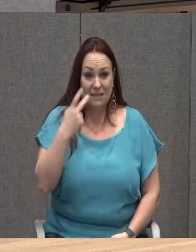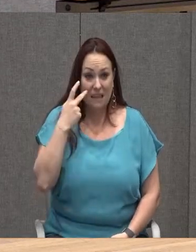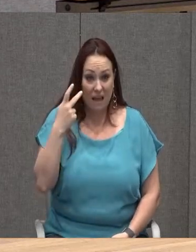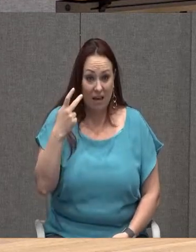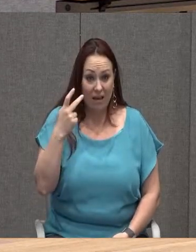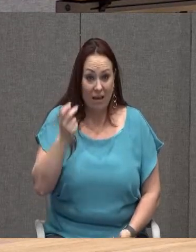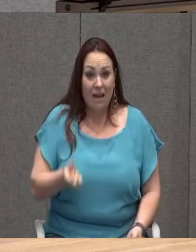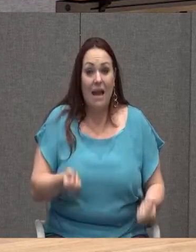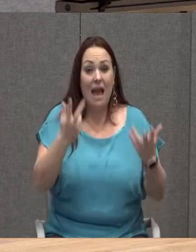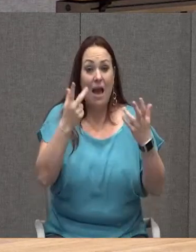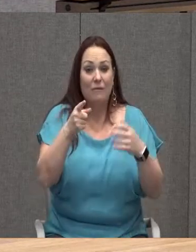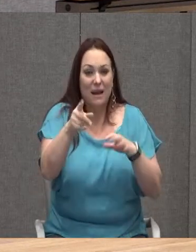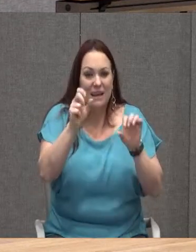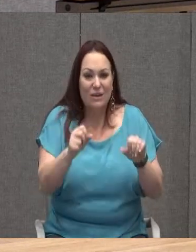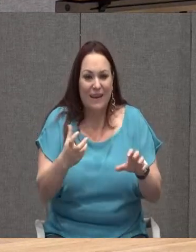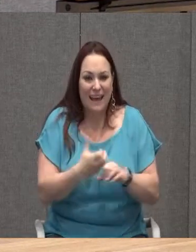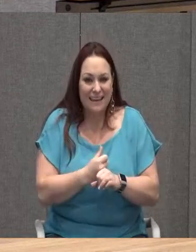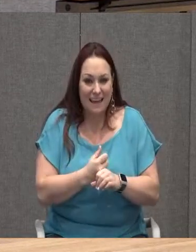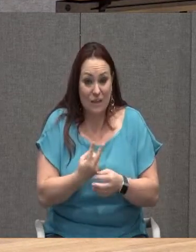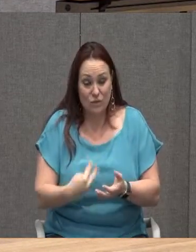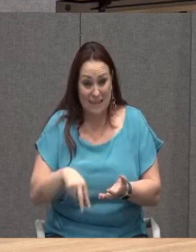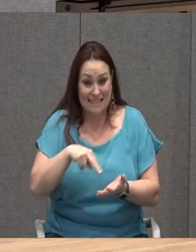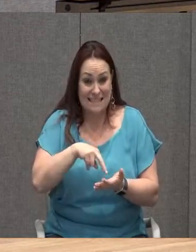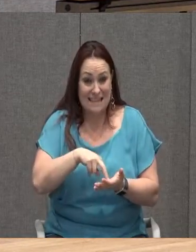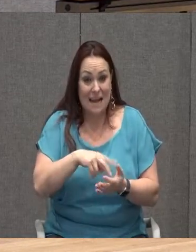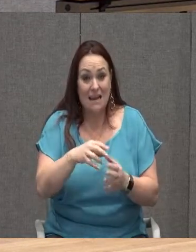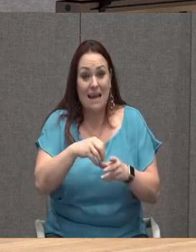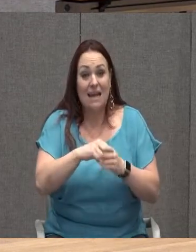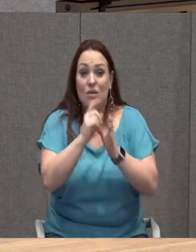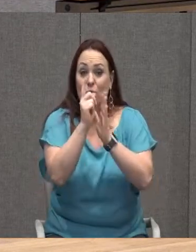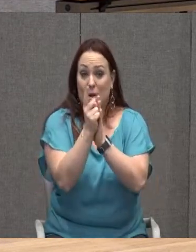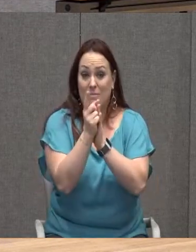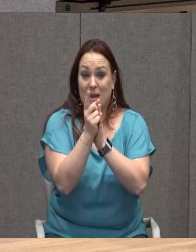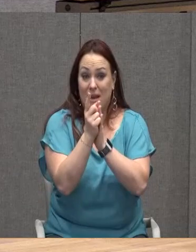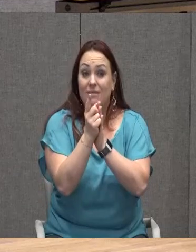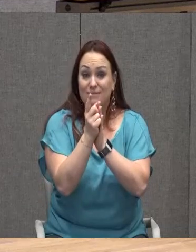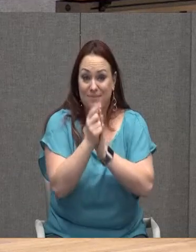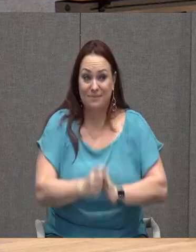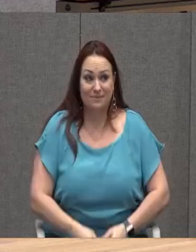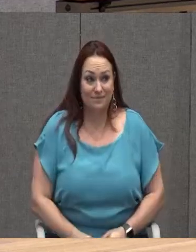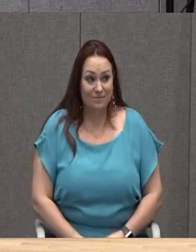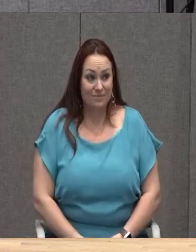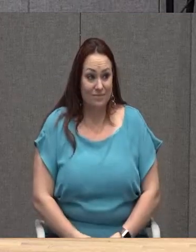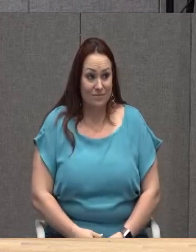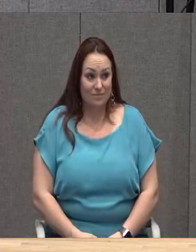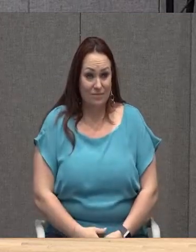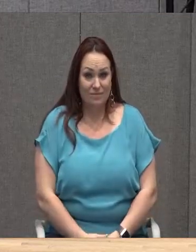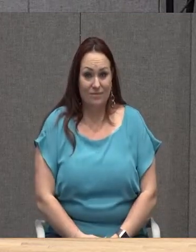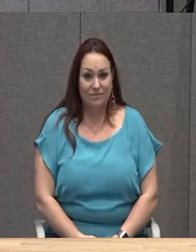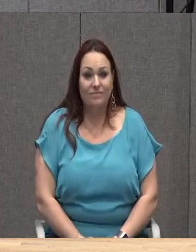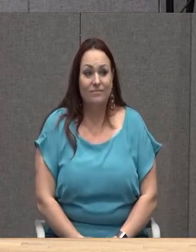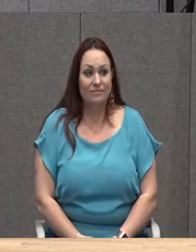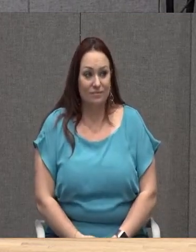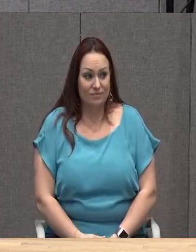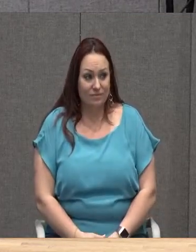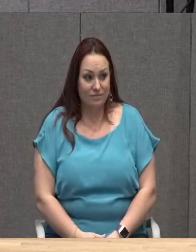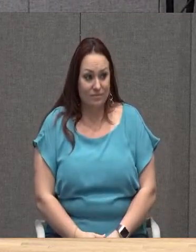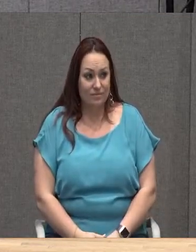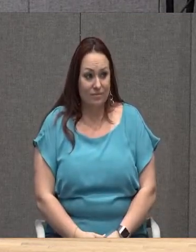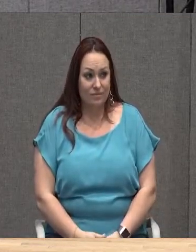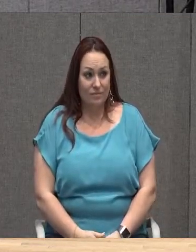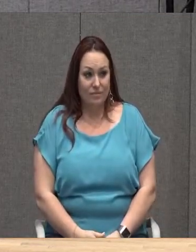see how many you can get to stand in 1 minute. En un minuto queremos ver cuántas veces